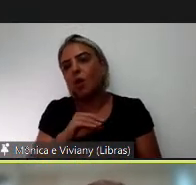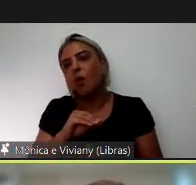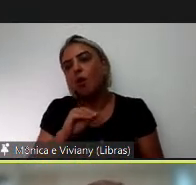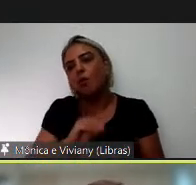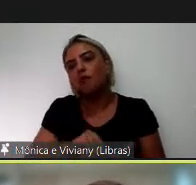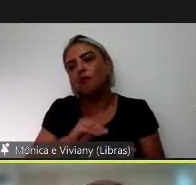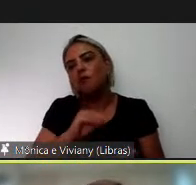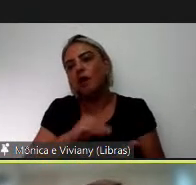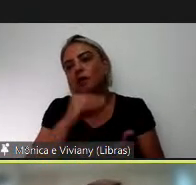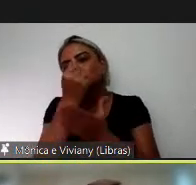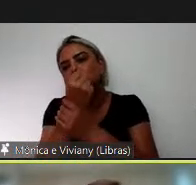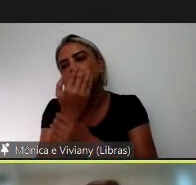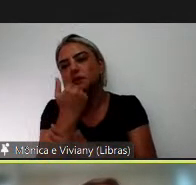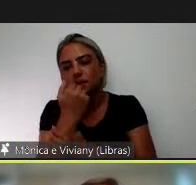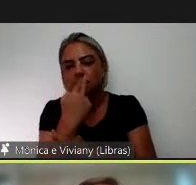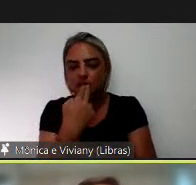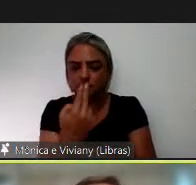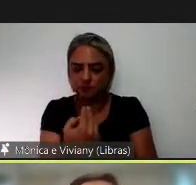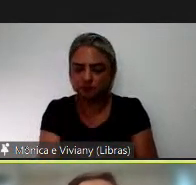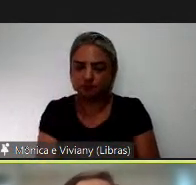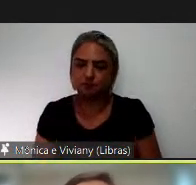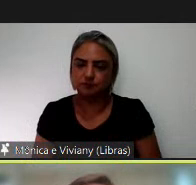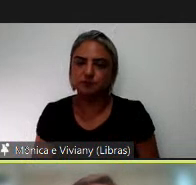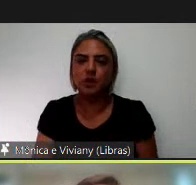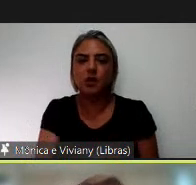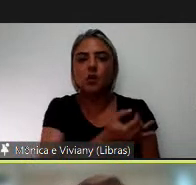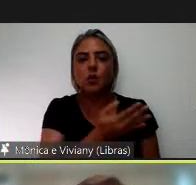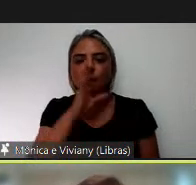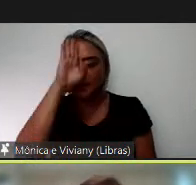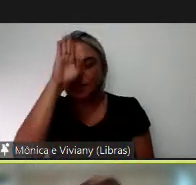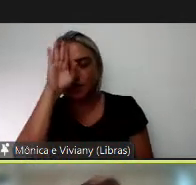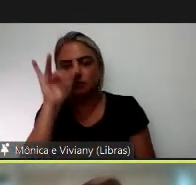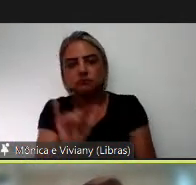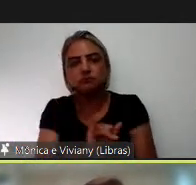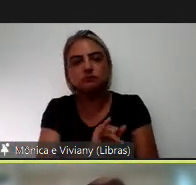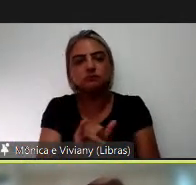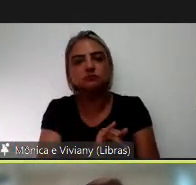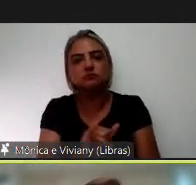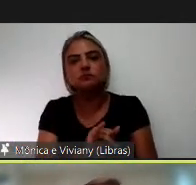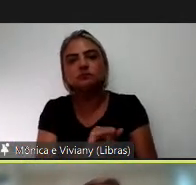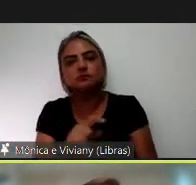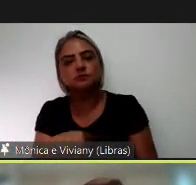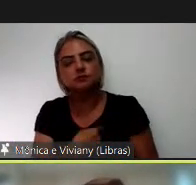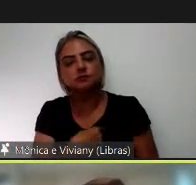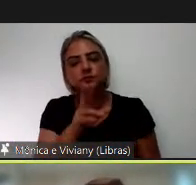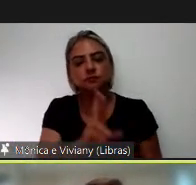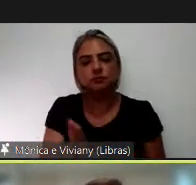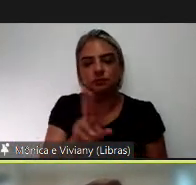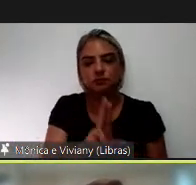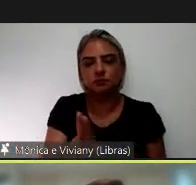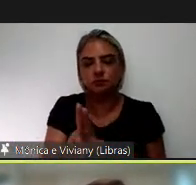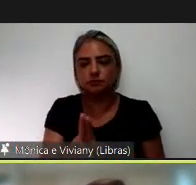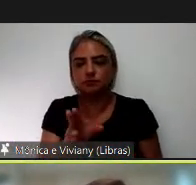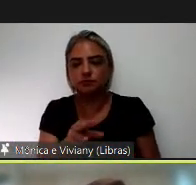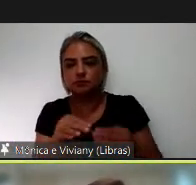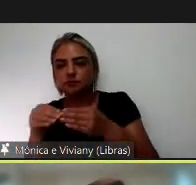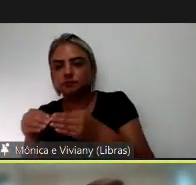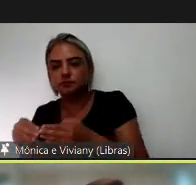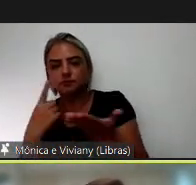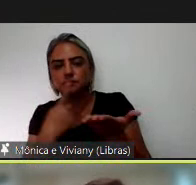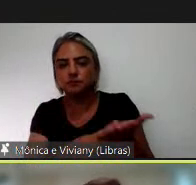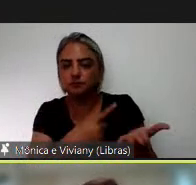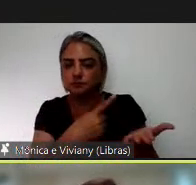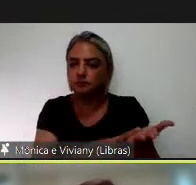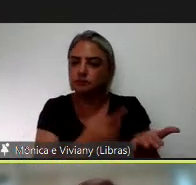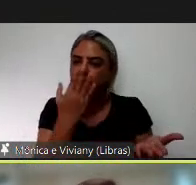inadequate nutrition or insecurity food. Which are the main strategies that we